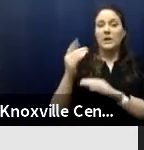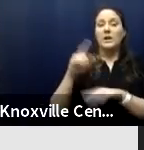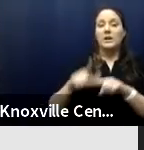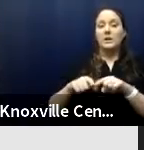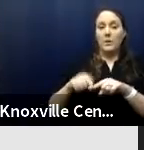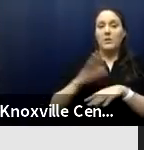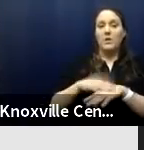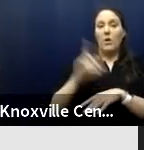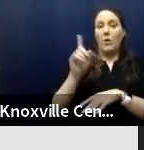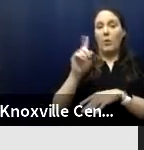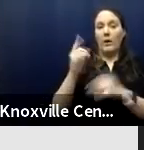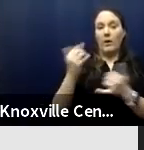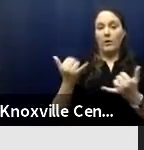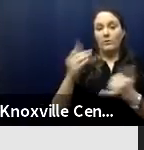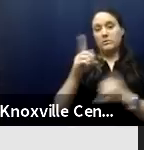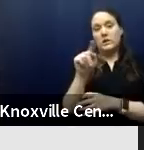today.